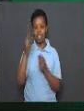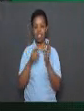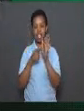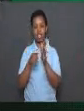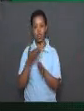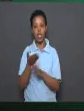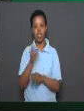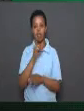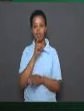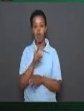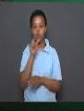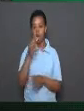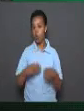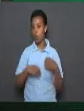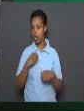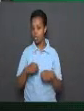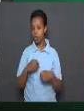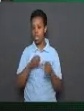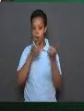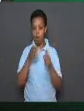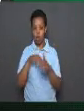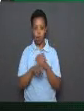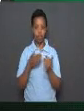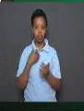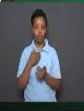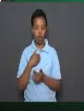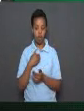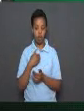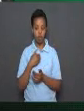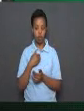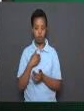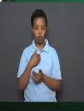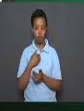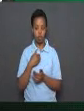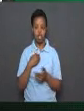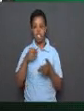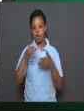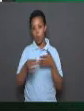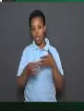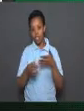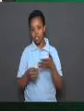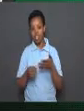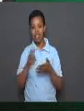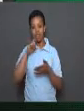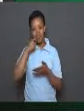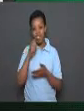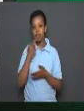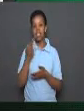that microorganisms in the air causes wine to go sour.